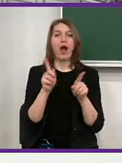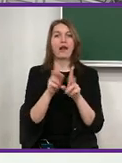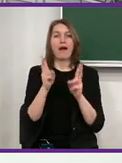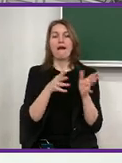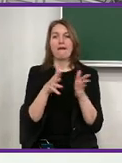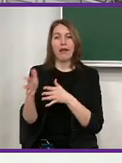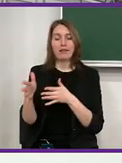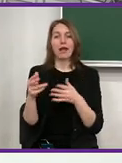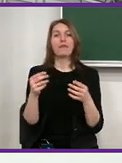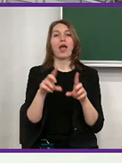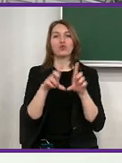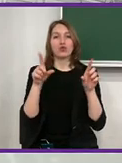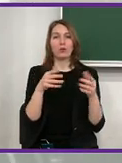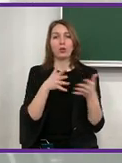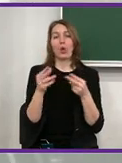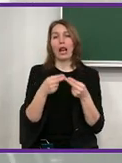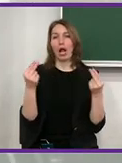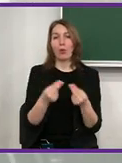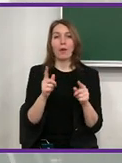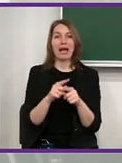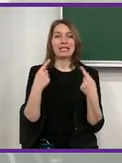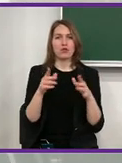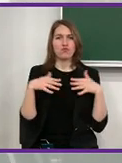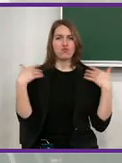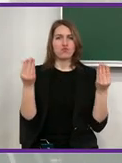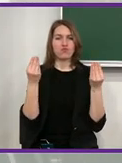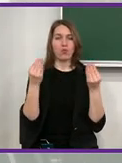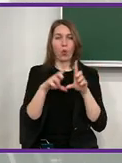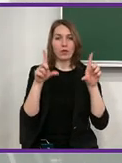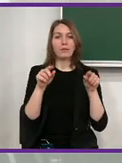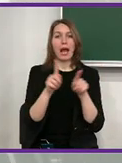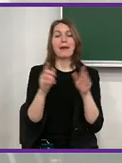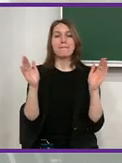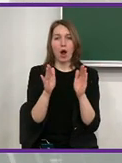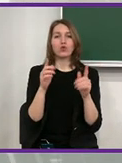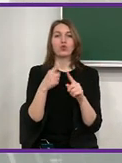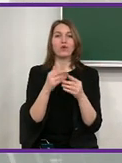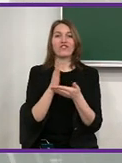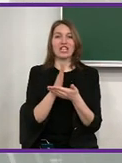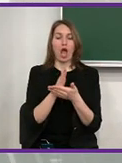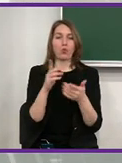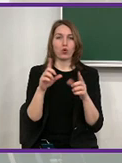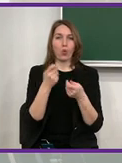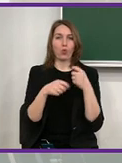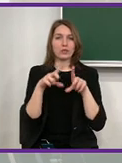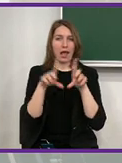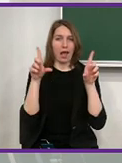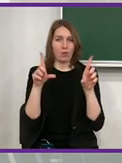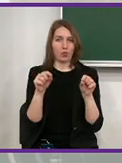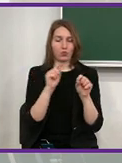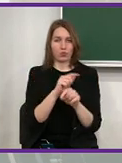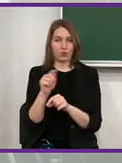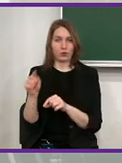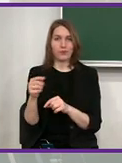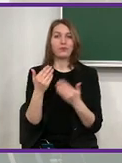a larger range of companies and how it will affect other companies via contracts, including small, medium and